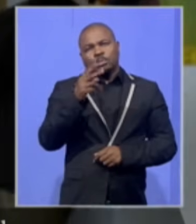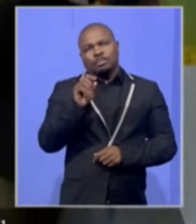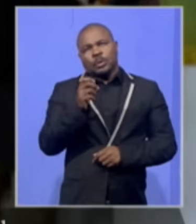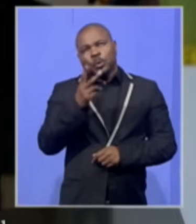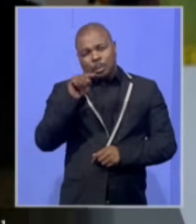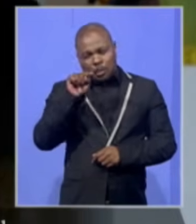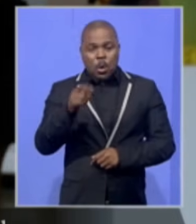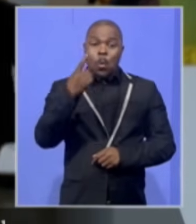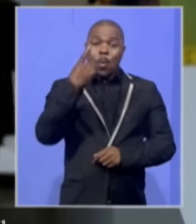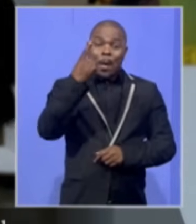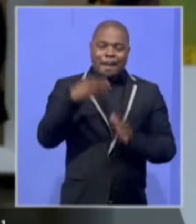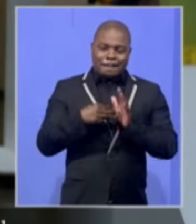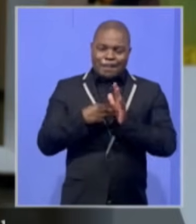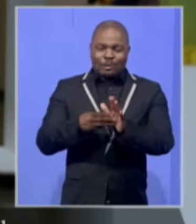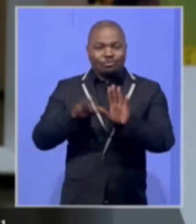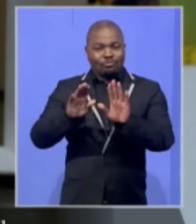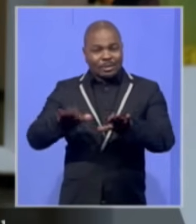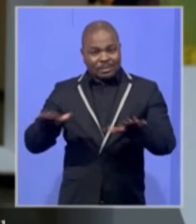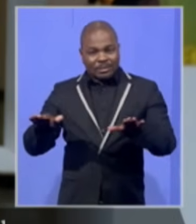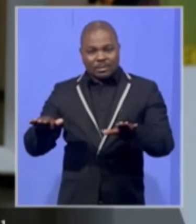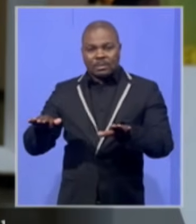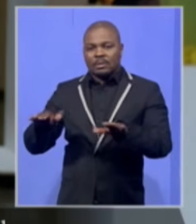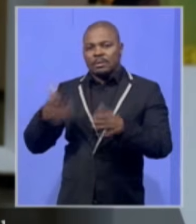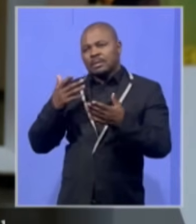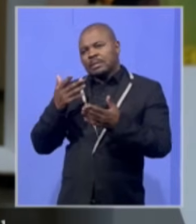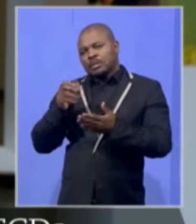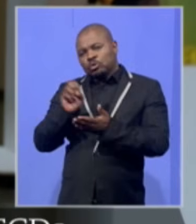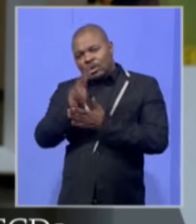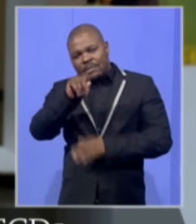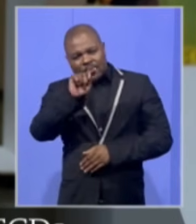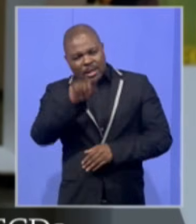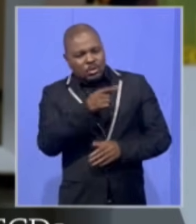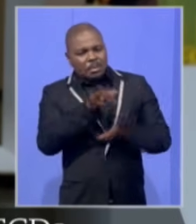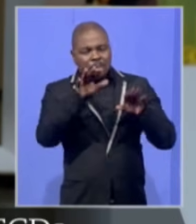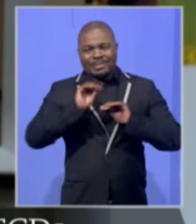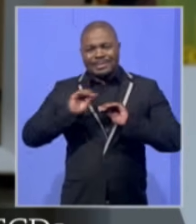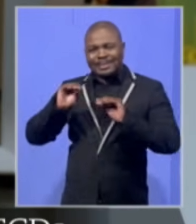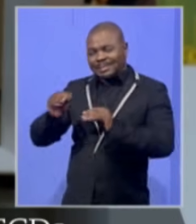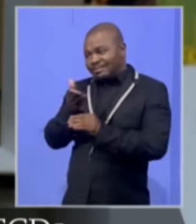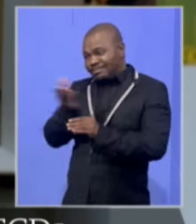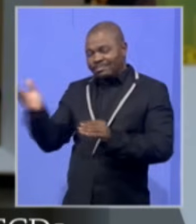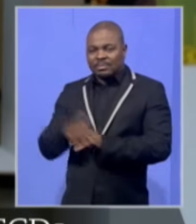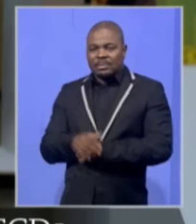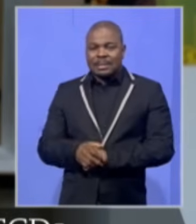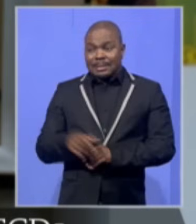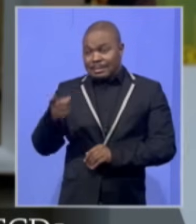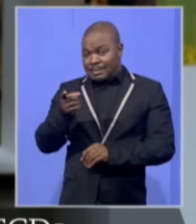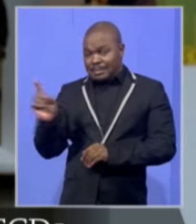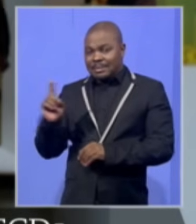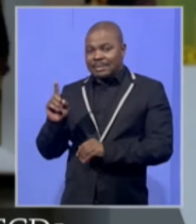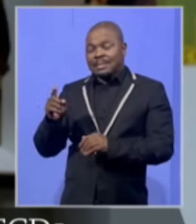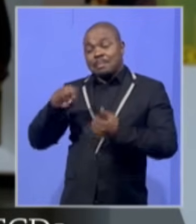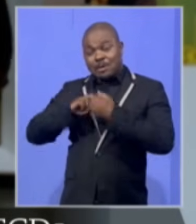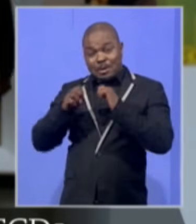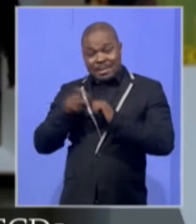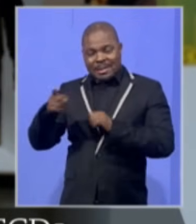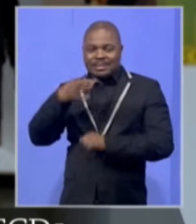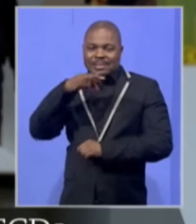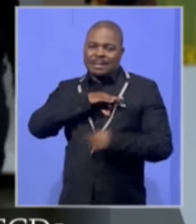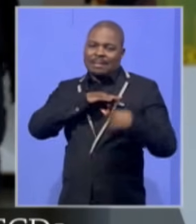2.1 million children, 12,000 practitioners. So the challenge that we have in the practitioners is about the salaries